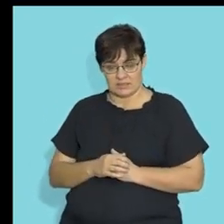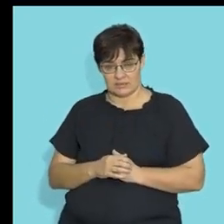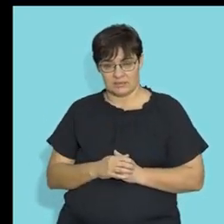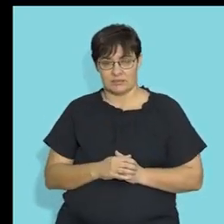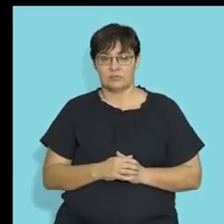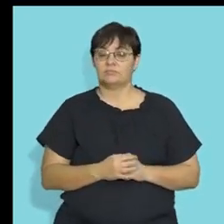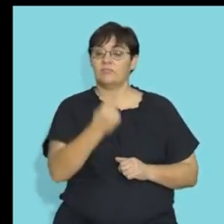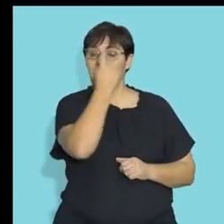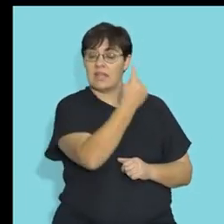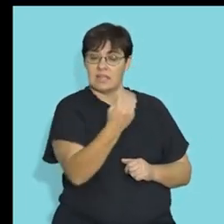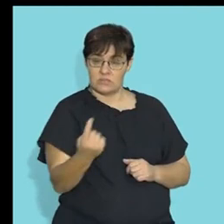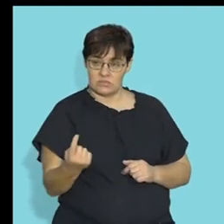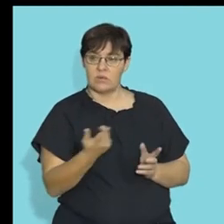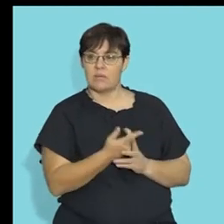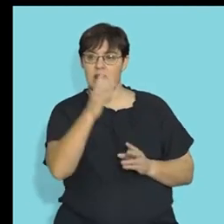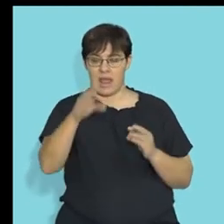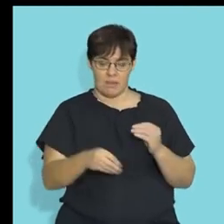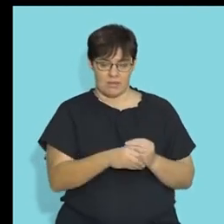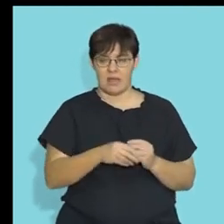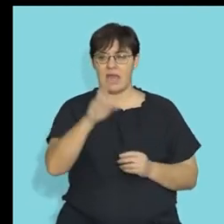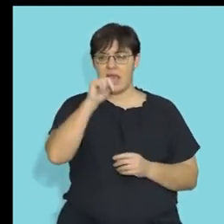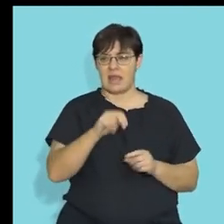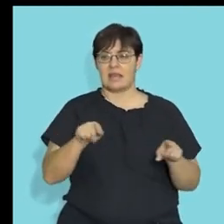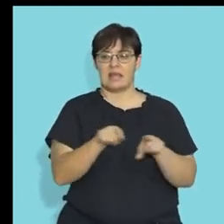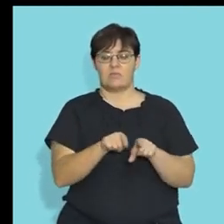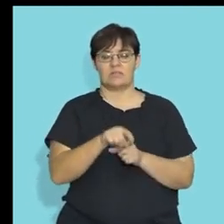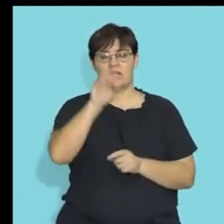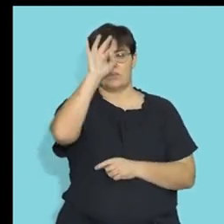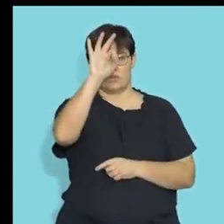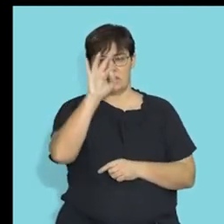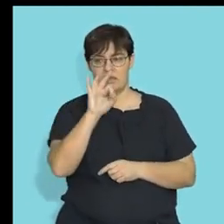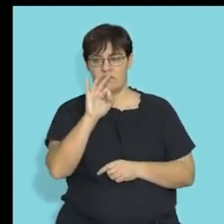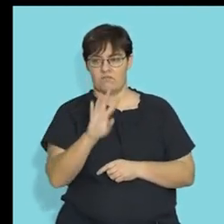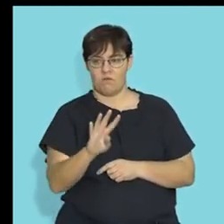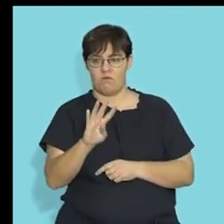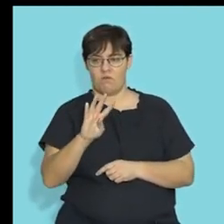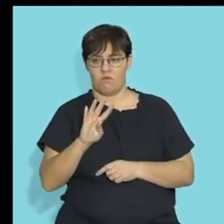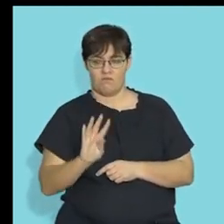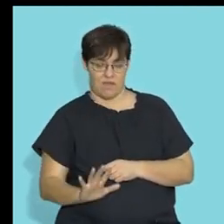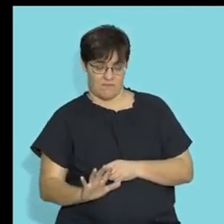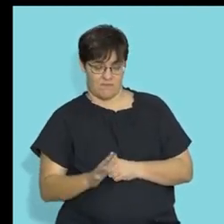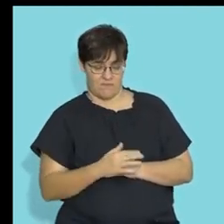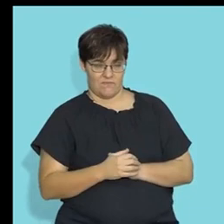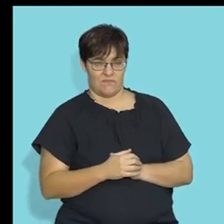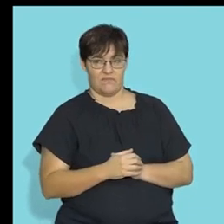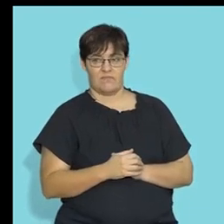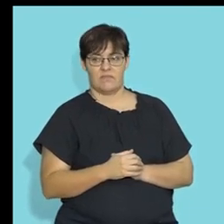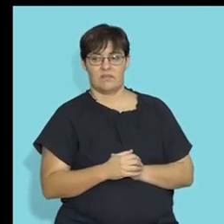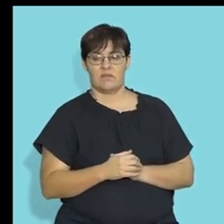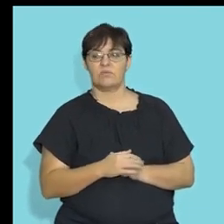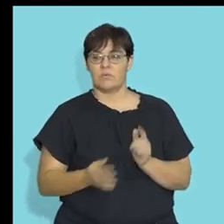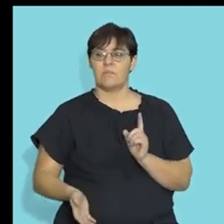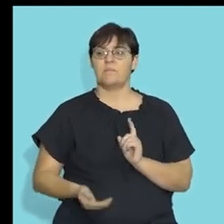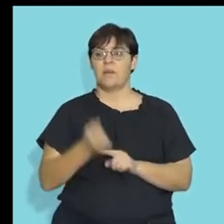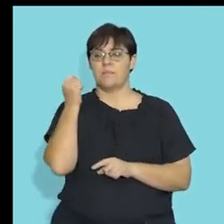is. So each time I'm going to substitute in n is equal to 3, n is equal to 4, and n is equal